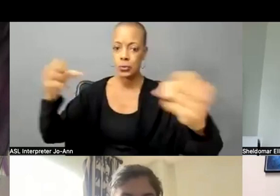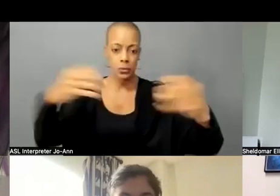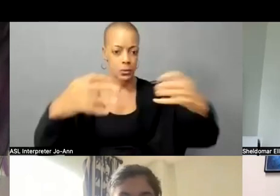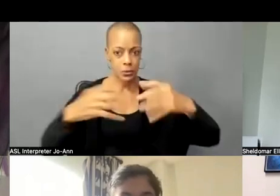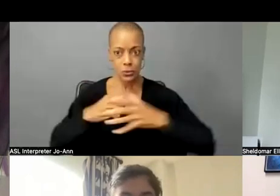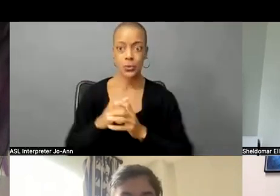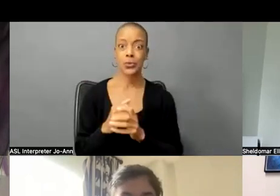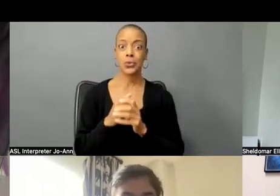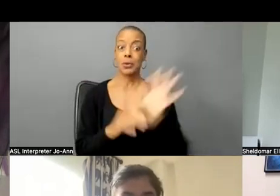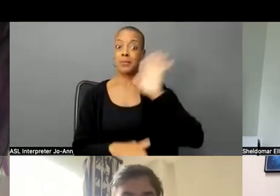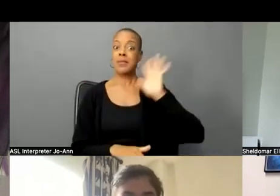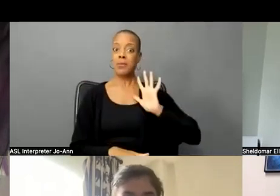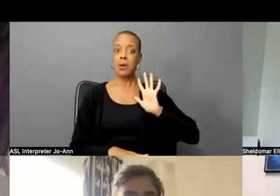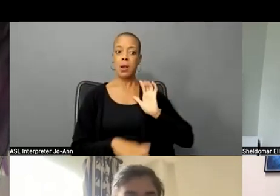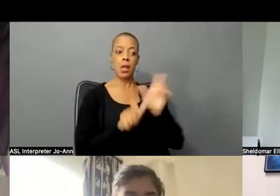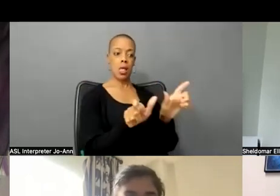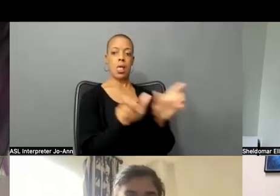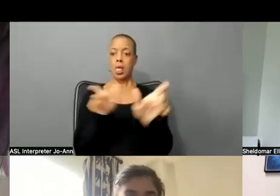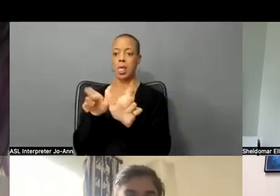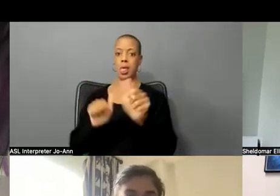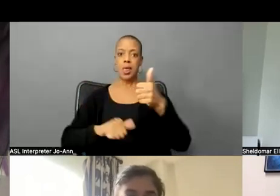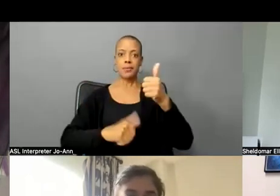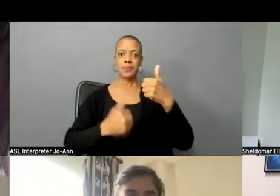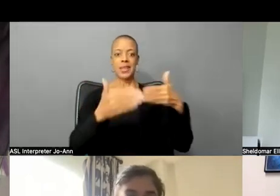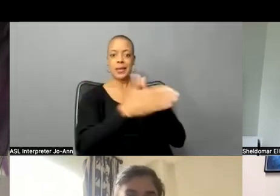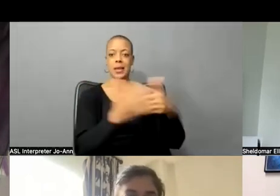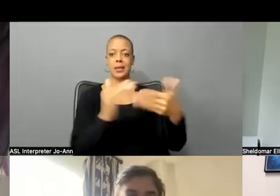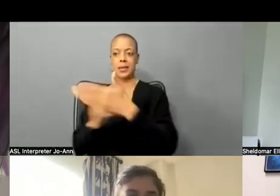pitted against one another to survive, right? And